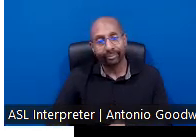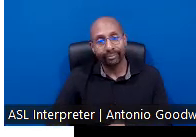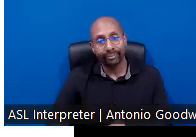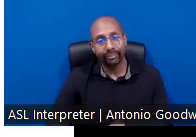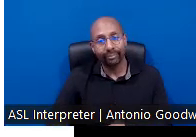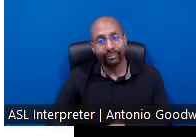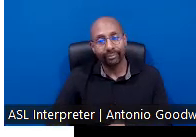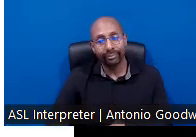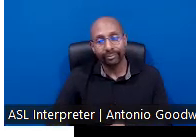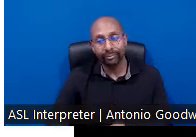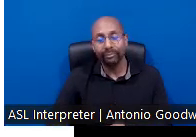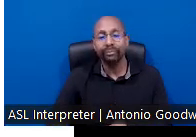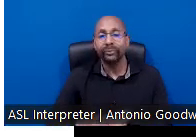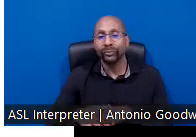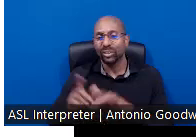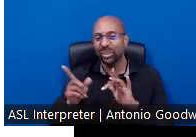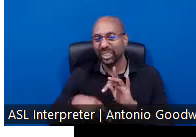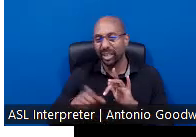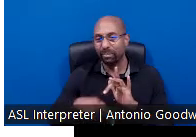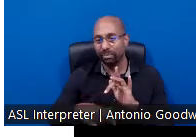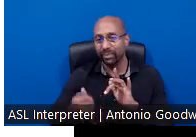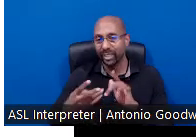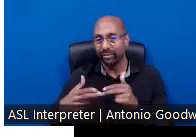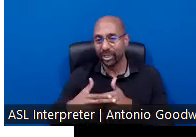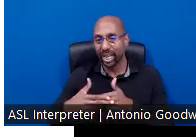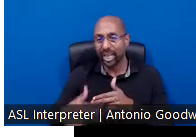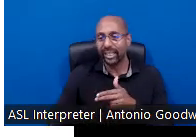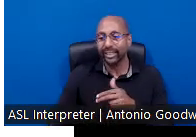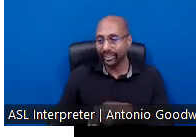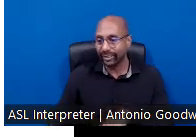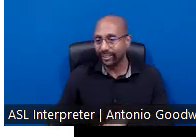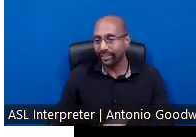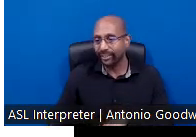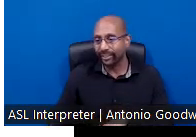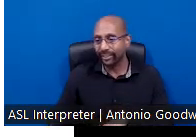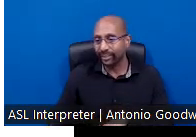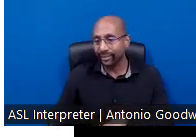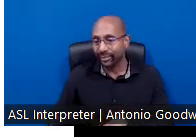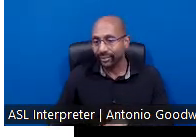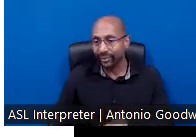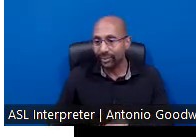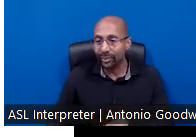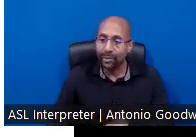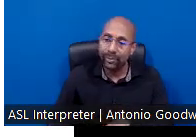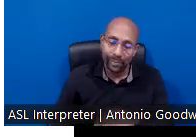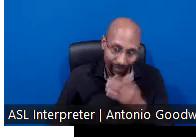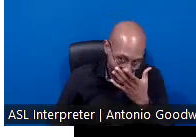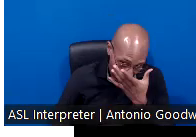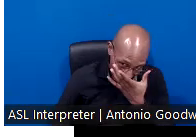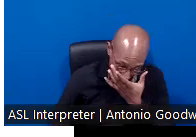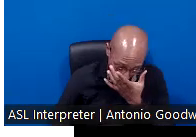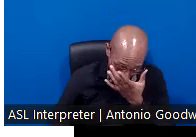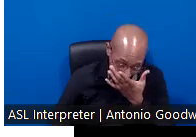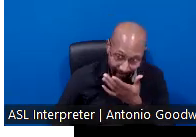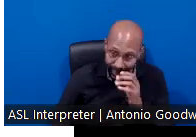All right, I'm going to skip through those, and we're going to go here as a reminder.